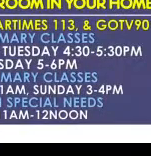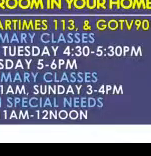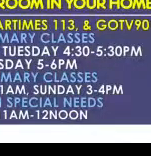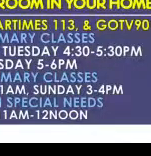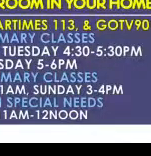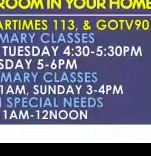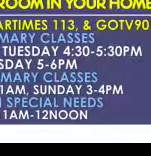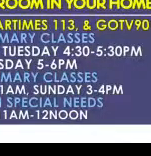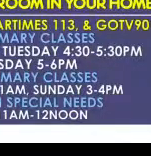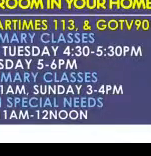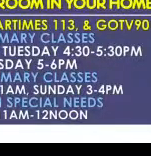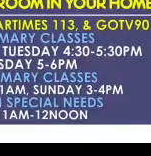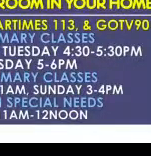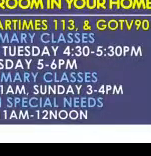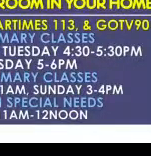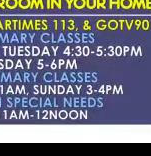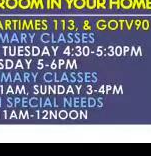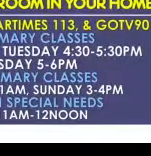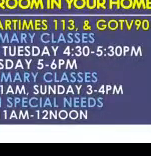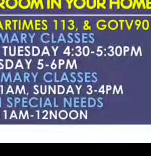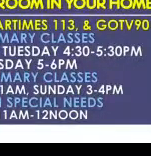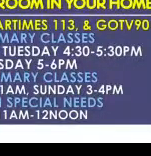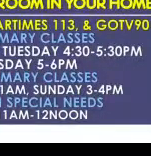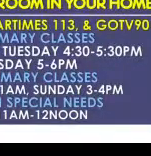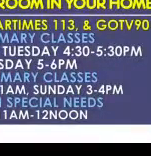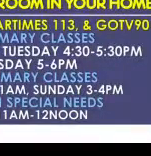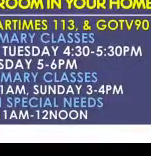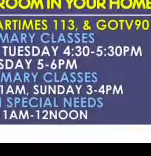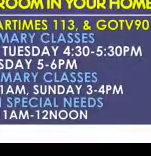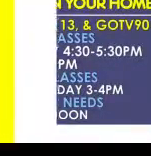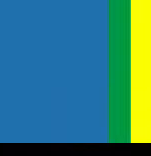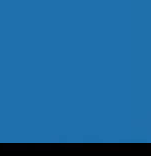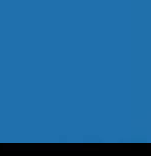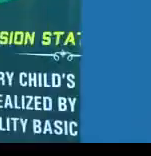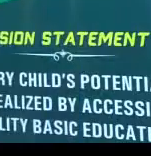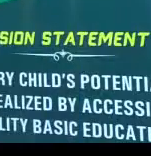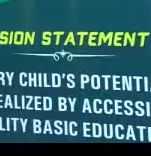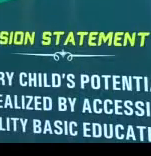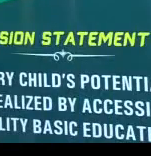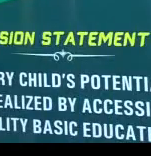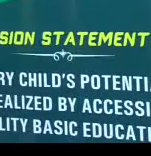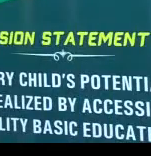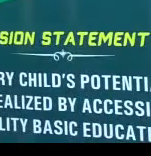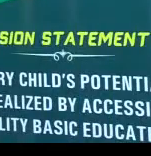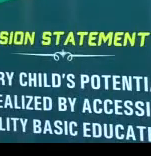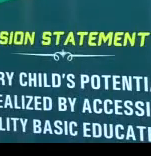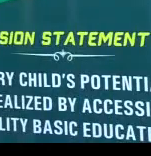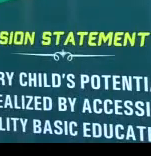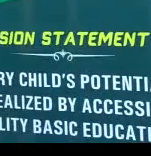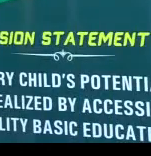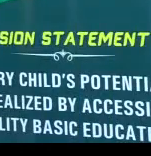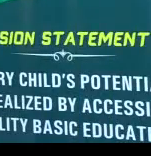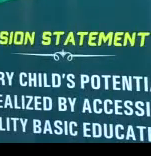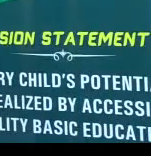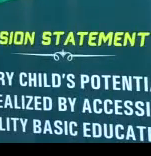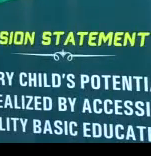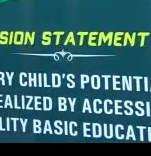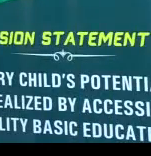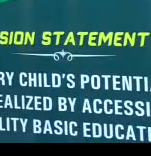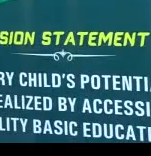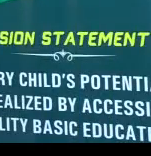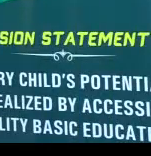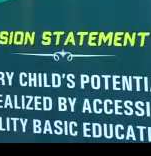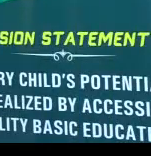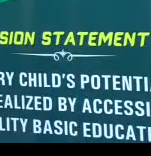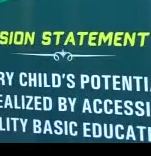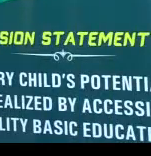Board under the COVID-19 Blended Learning Intervention Initiative. Please encourage your wards to tune in and take every advantage